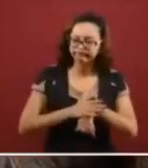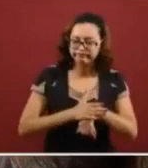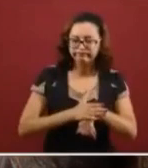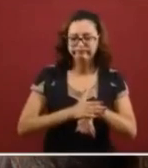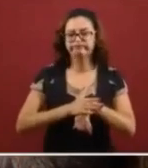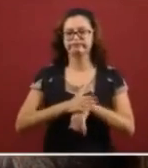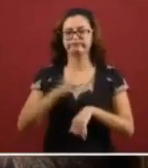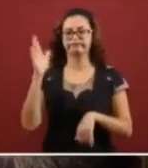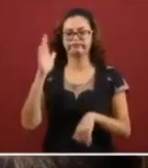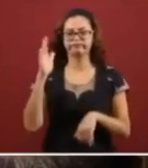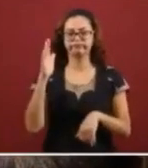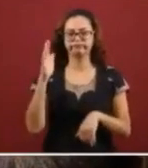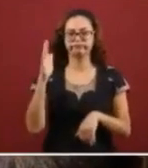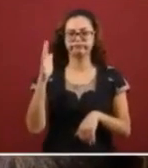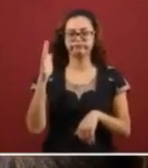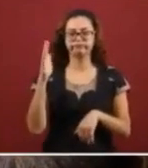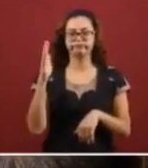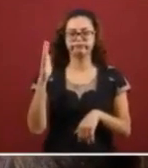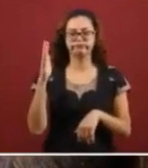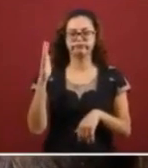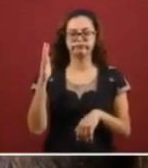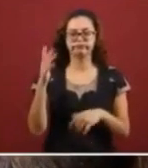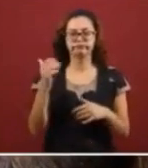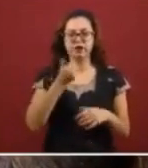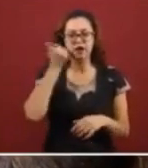that has the most